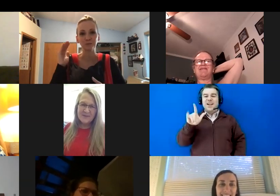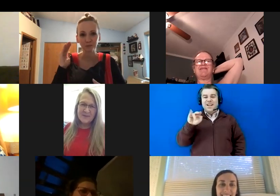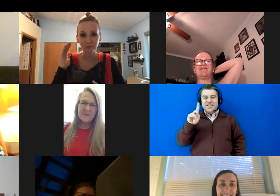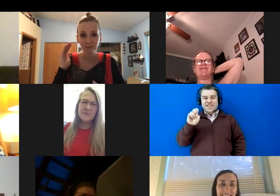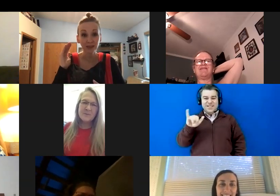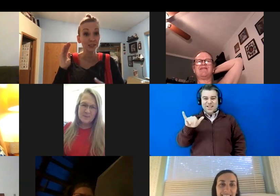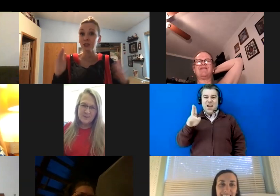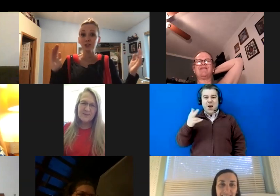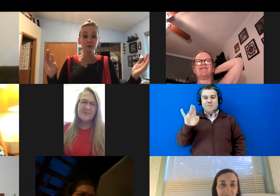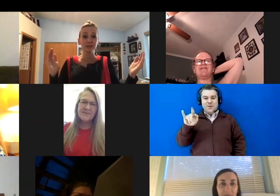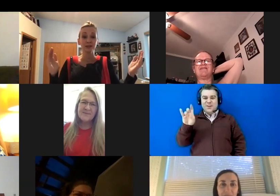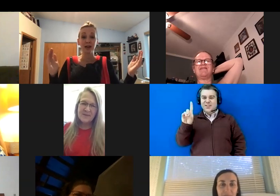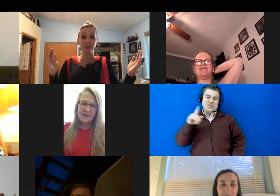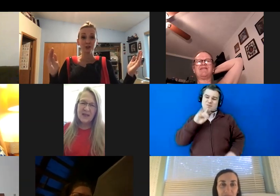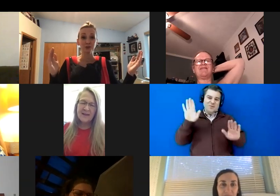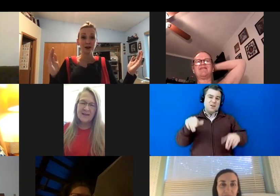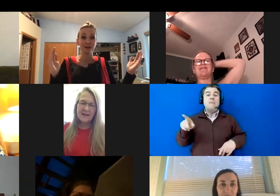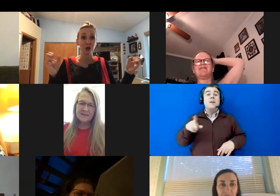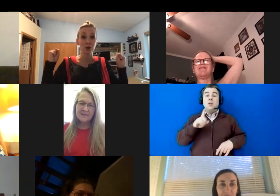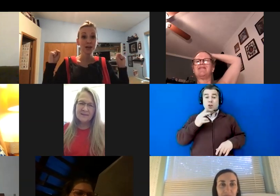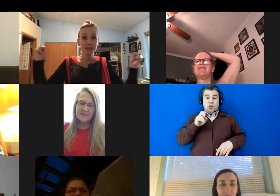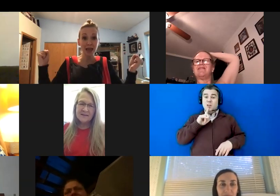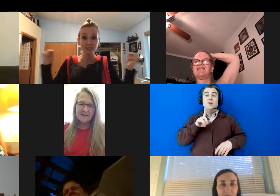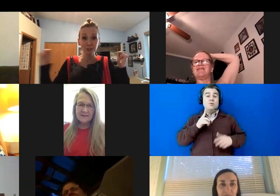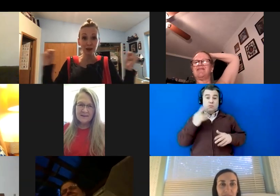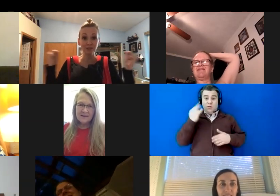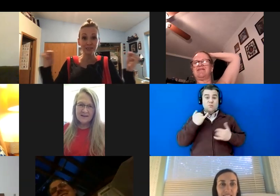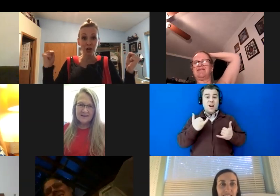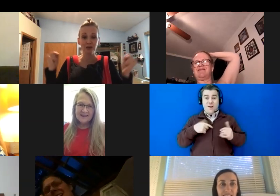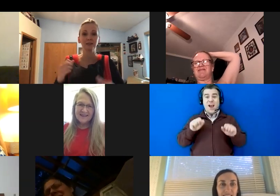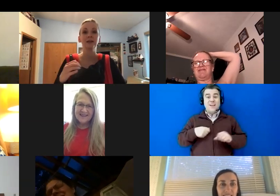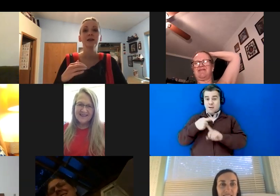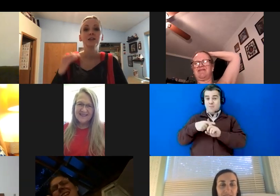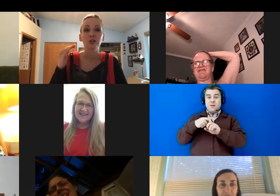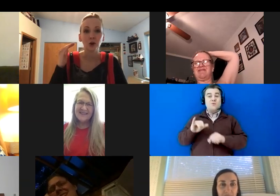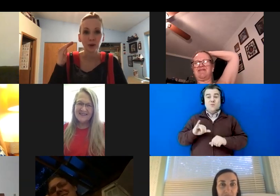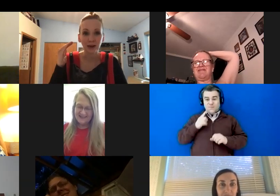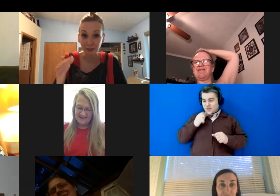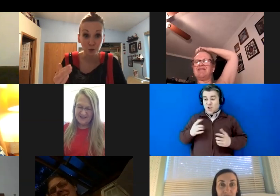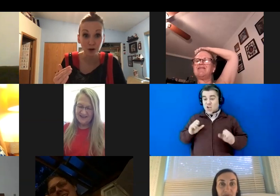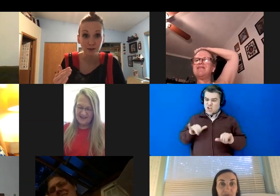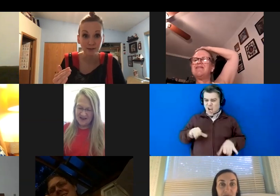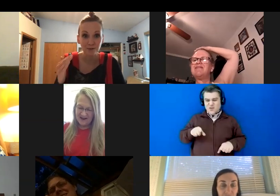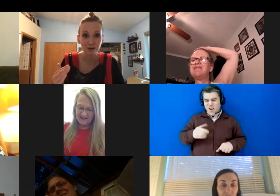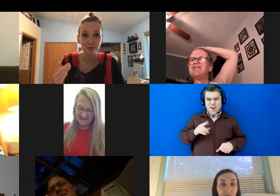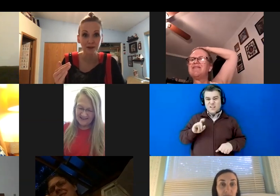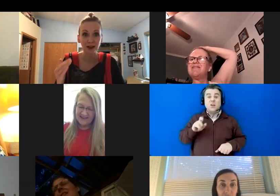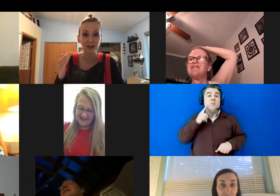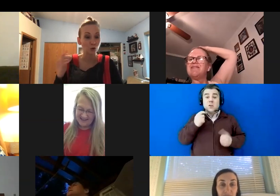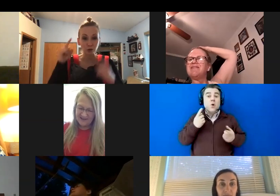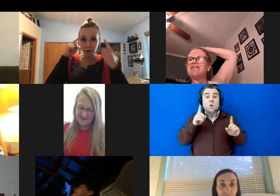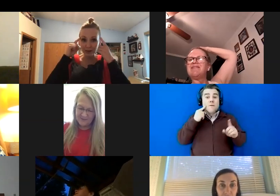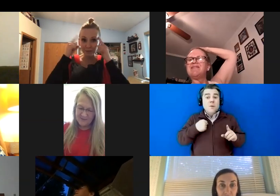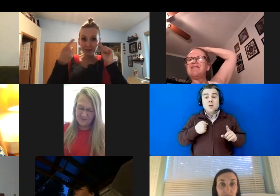So, and she is the reason I can turn around and go, yes, you have detox. So, because it worked. It worked for me.